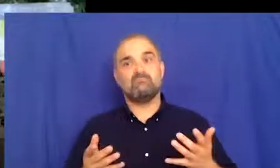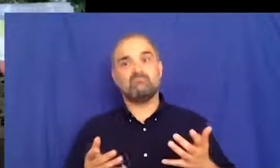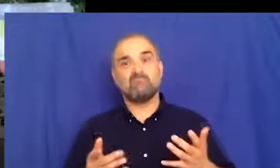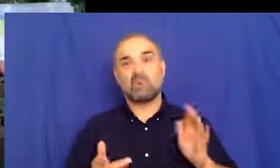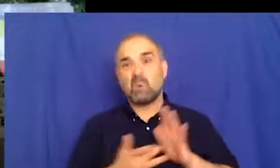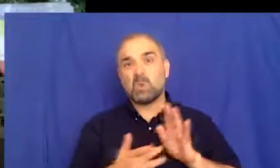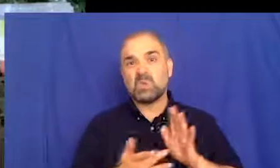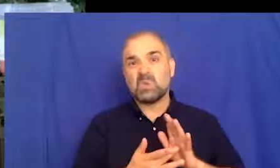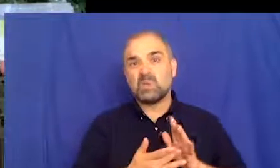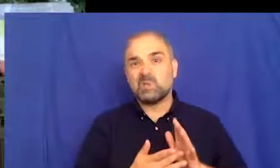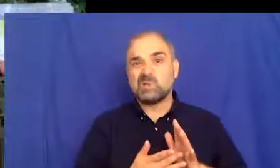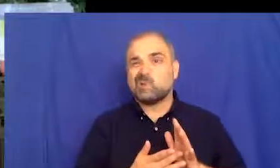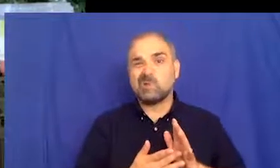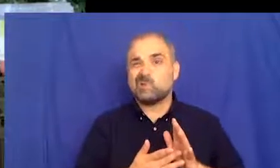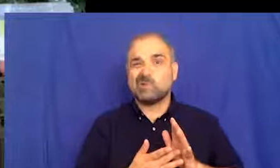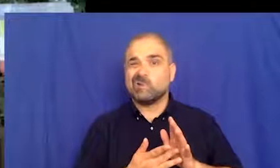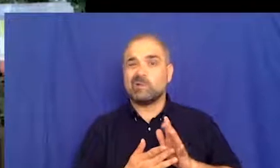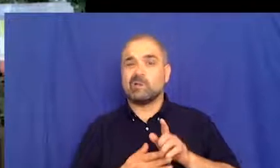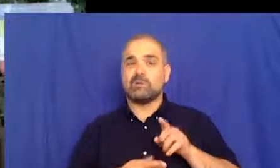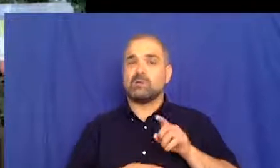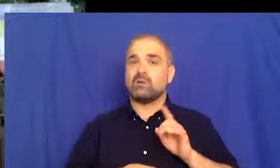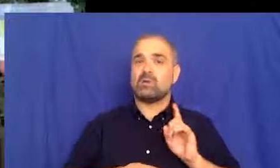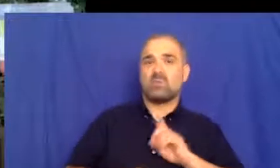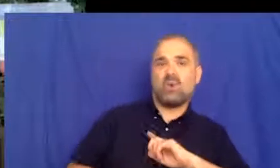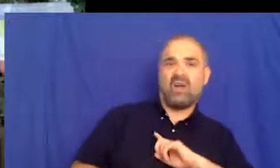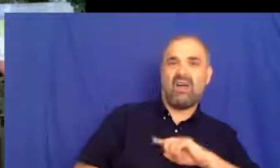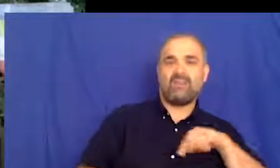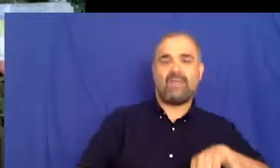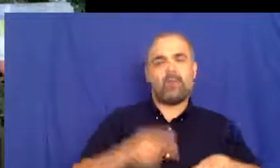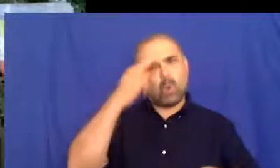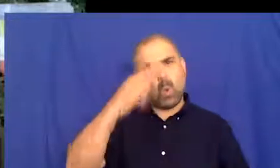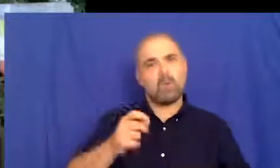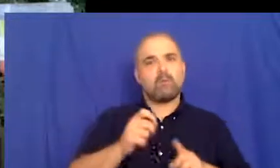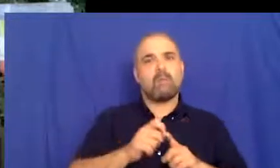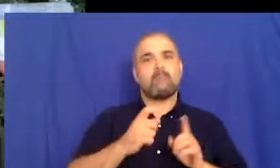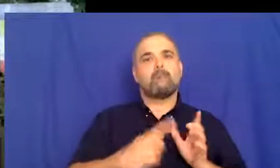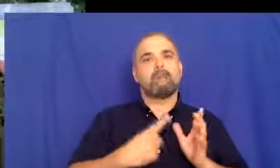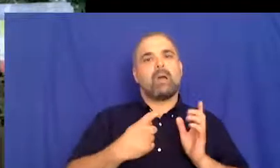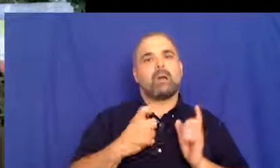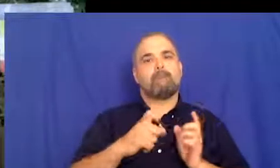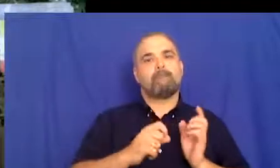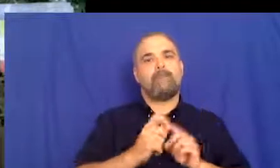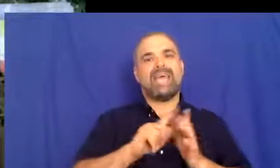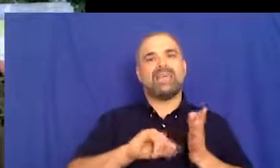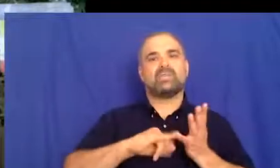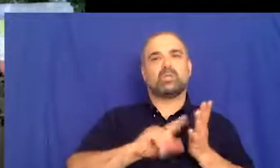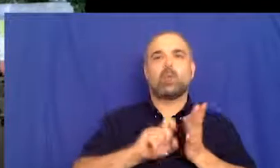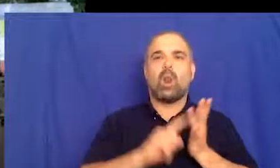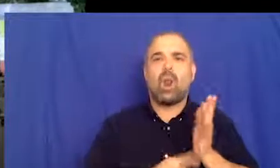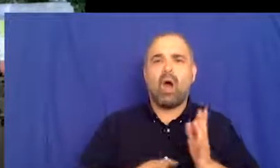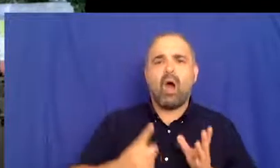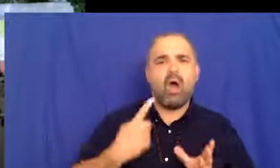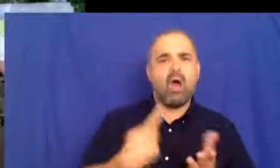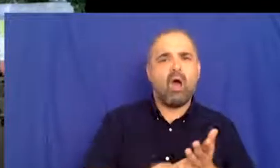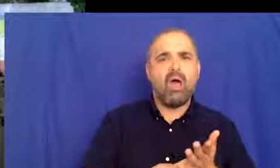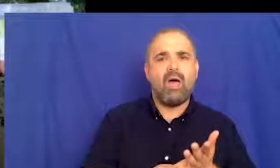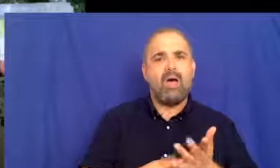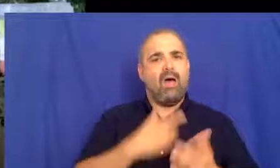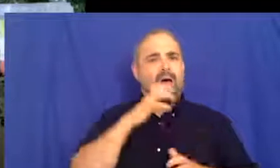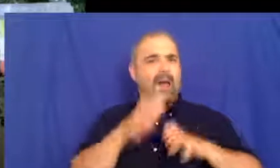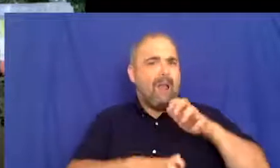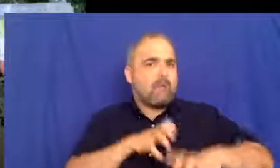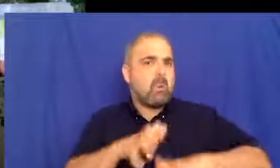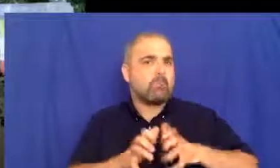Which doesn't matter too much to her, because they're an animal which is called a crepuscular animal, which means they're not strictly nocturnal, and they're